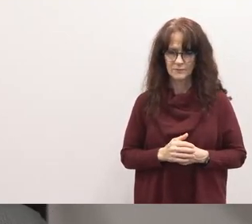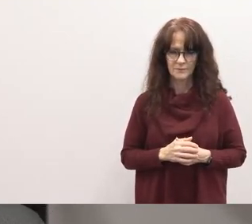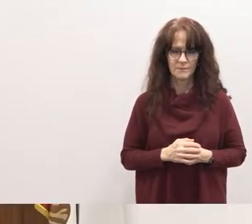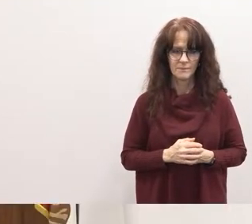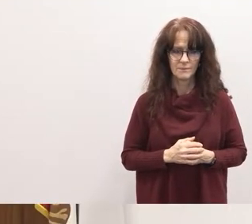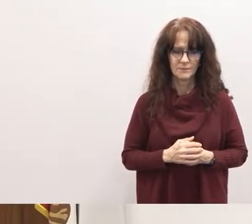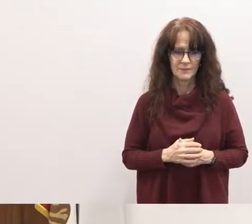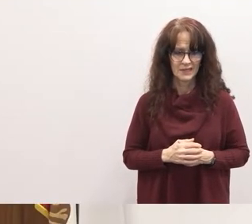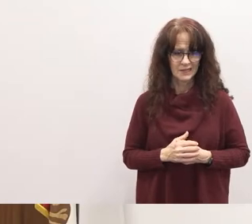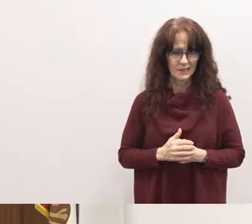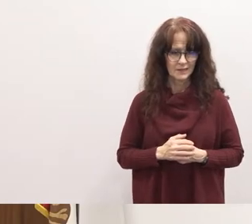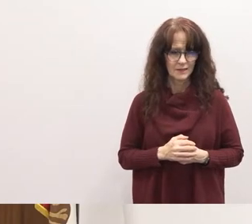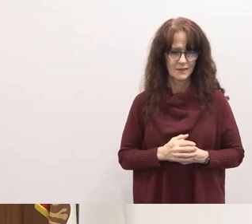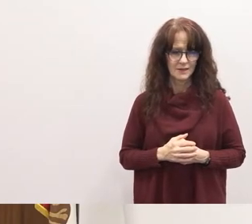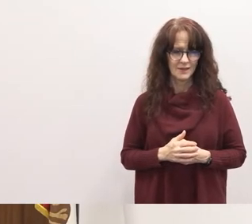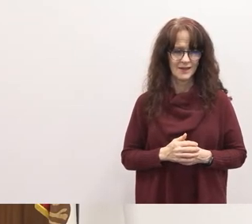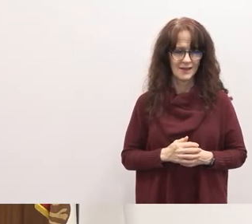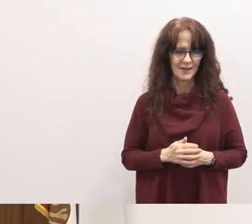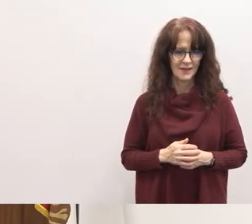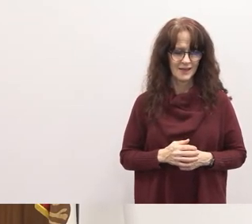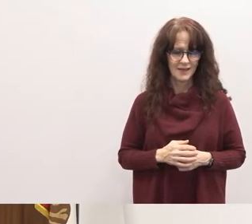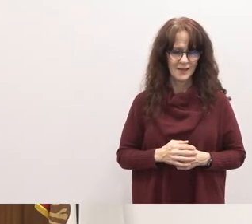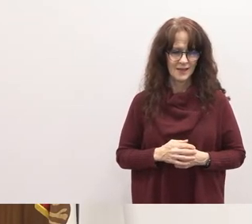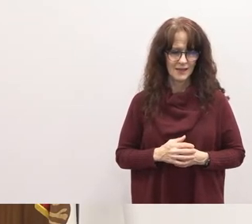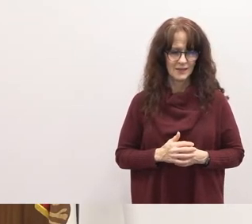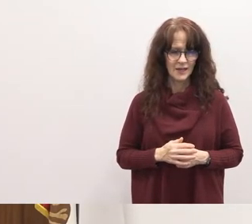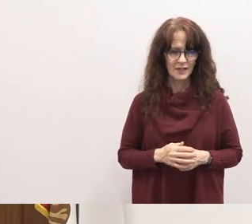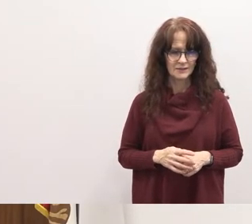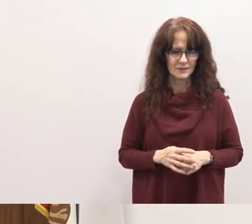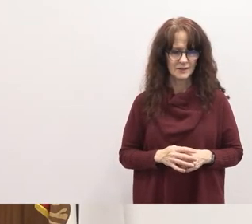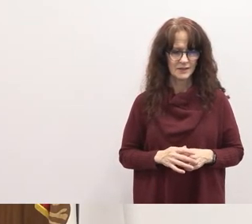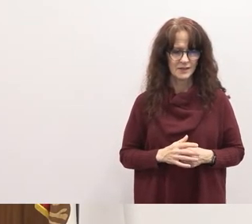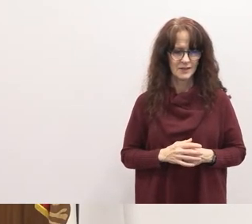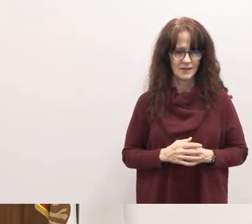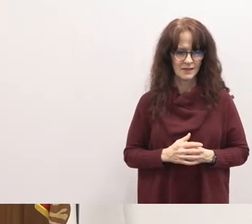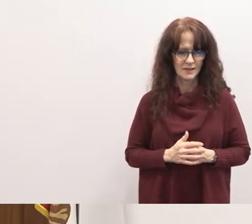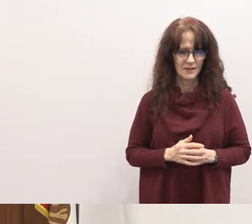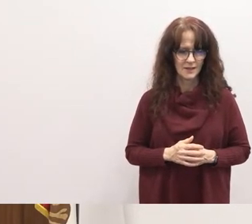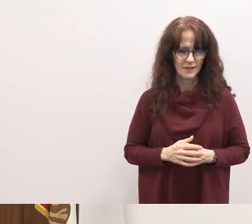Thank you, Frania. Mr. Miller?